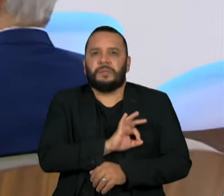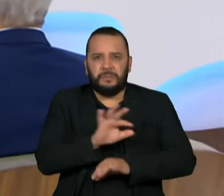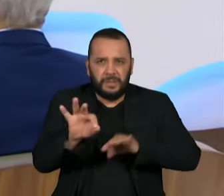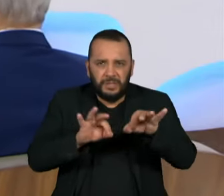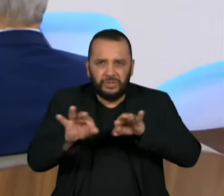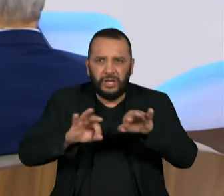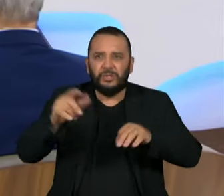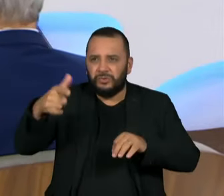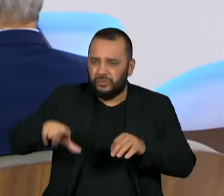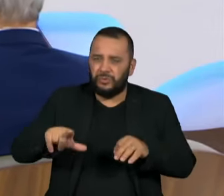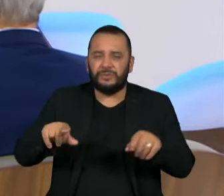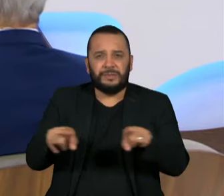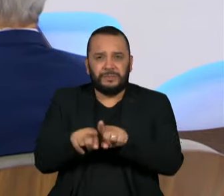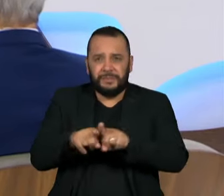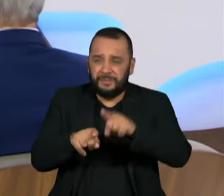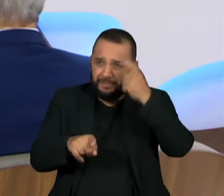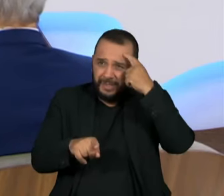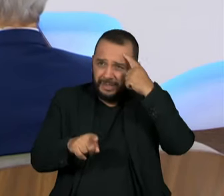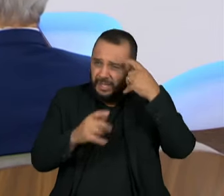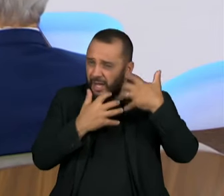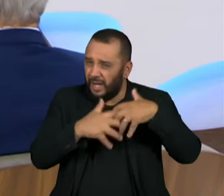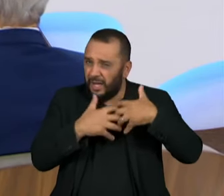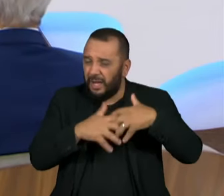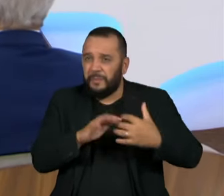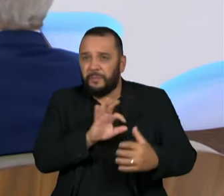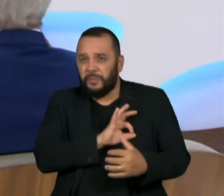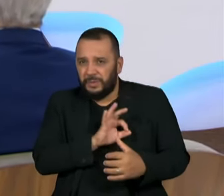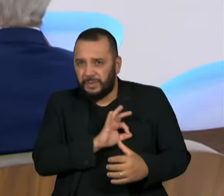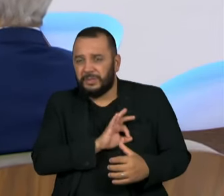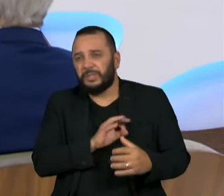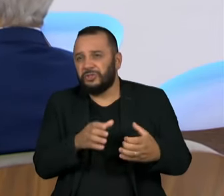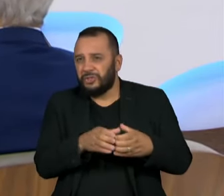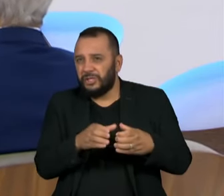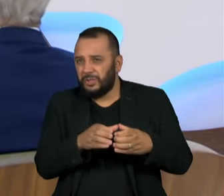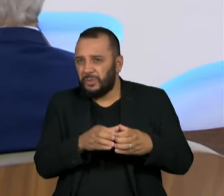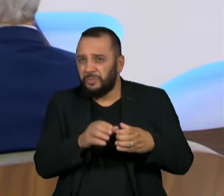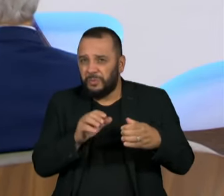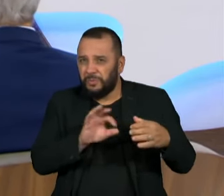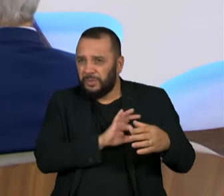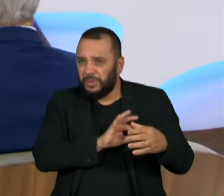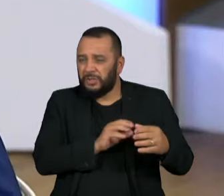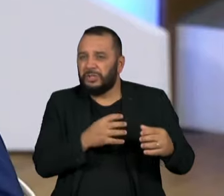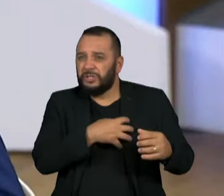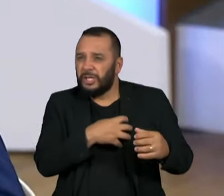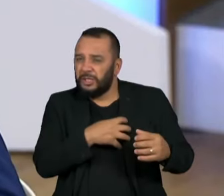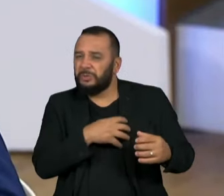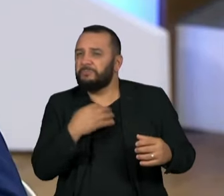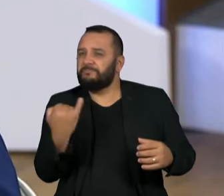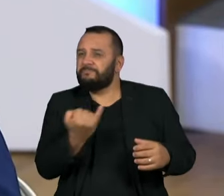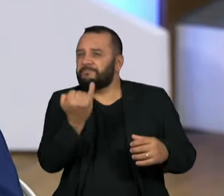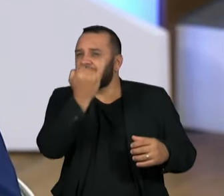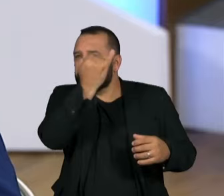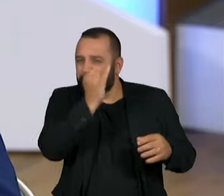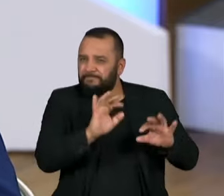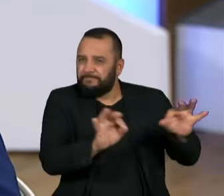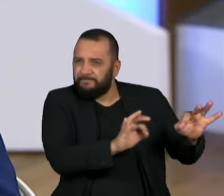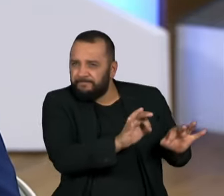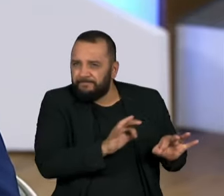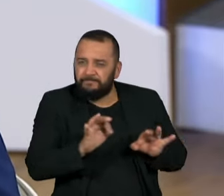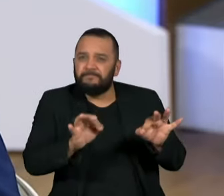to rethink policing in a fundamental way, is it's the only way that we can